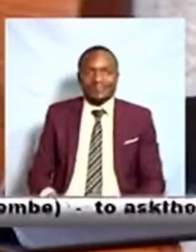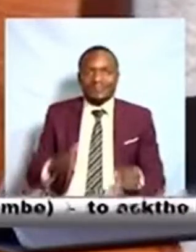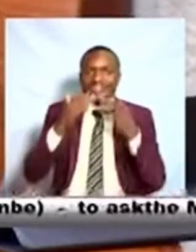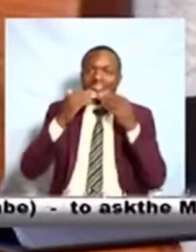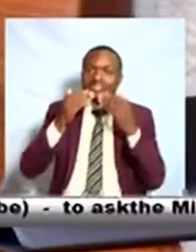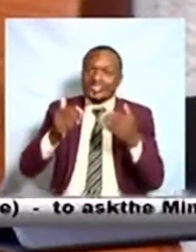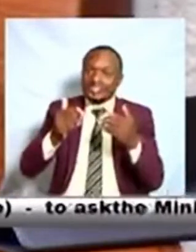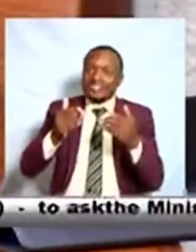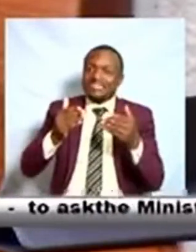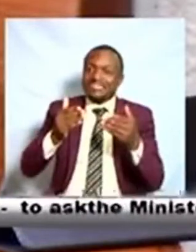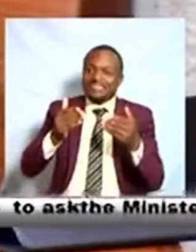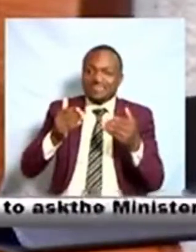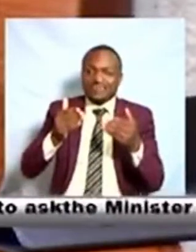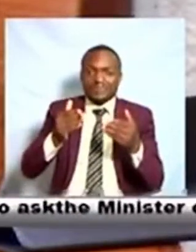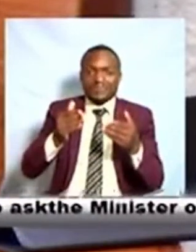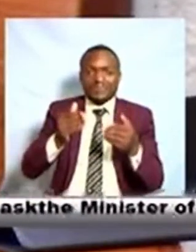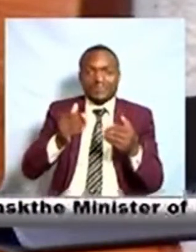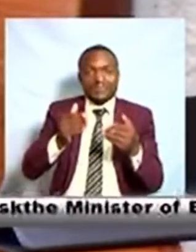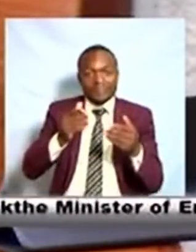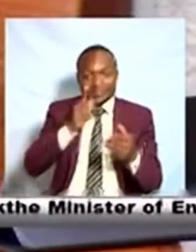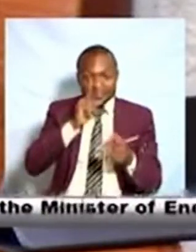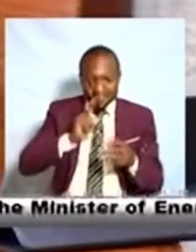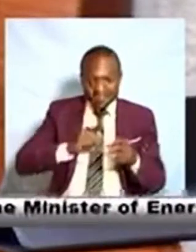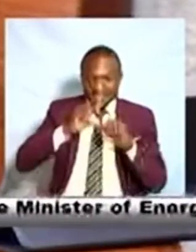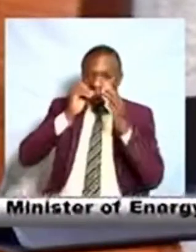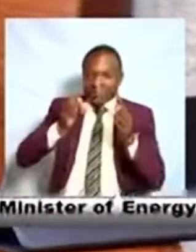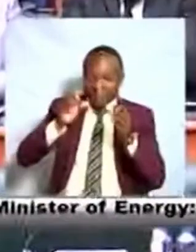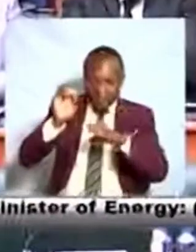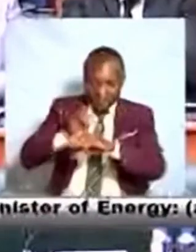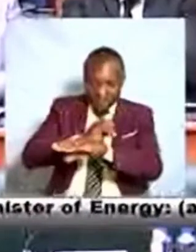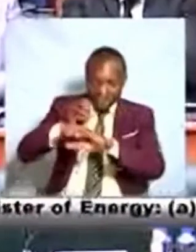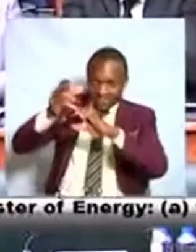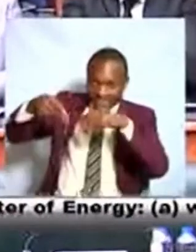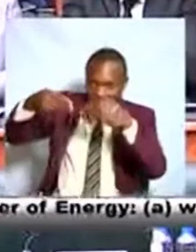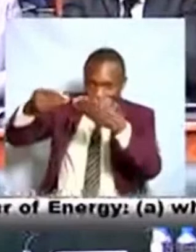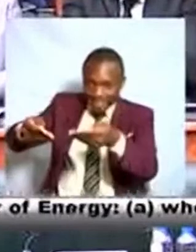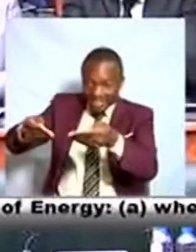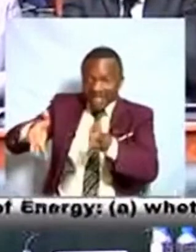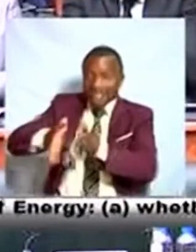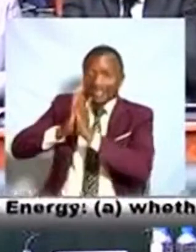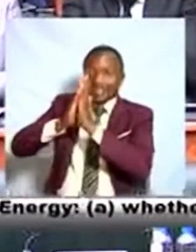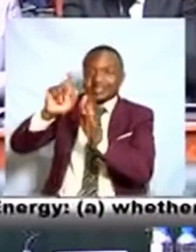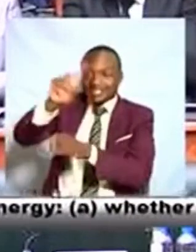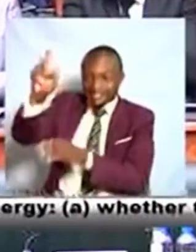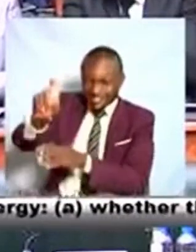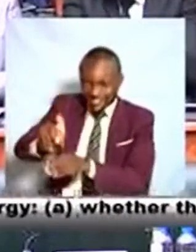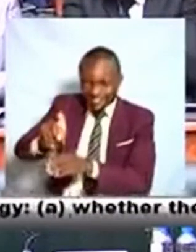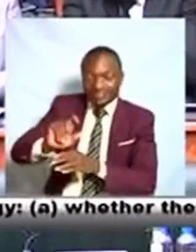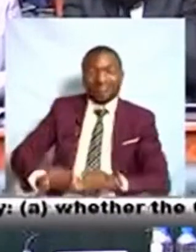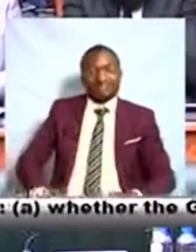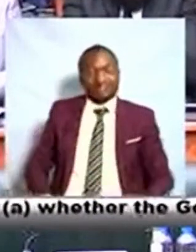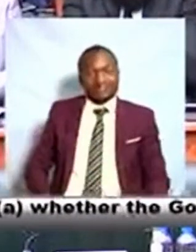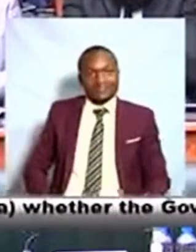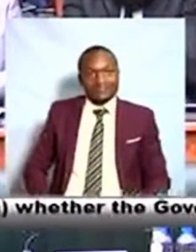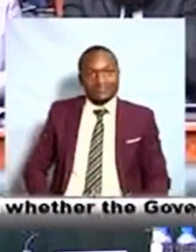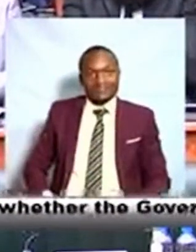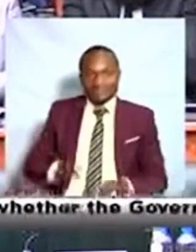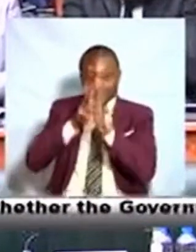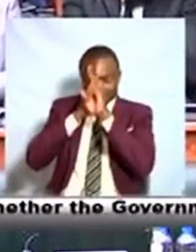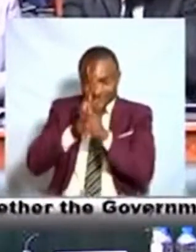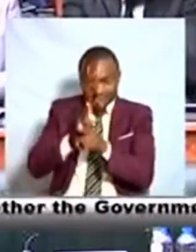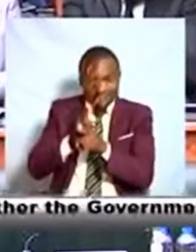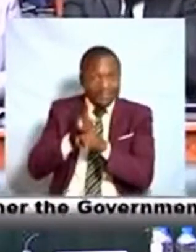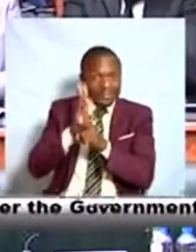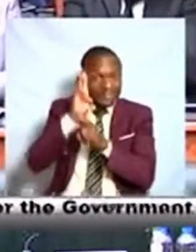Thank you so much, Madam Speaker, for an opportunity given to ask a follow-up question. Honorable Minister